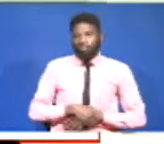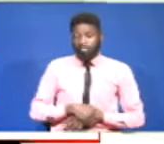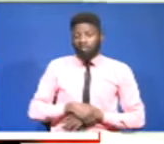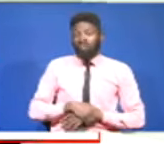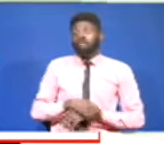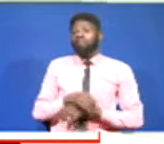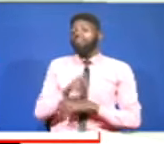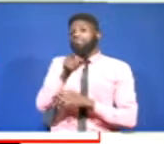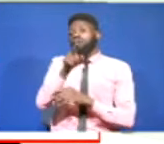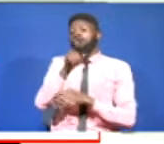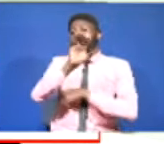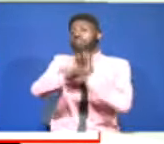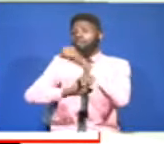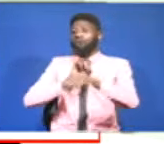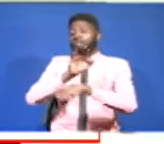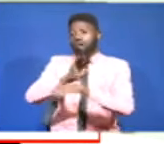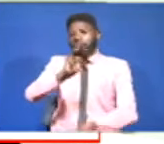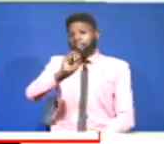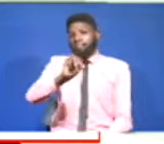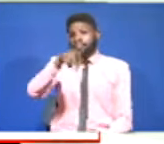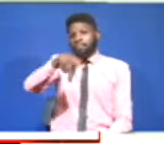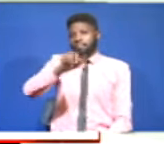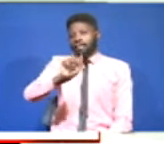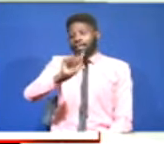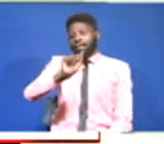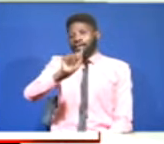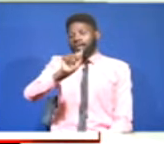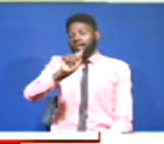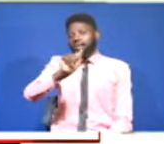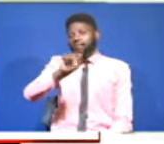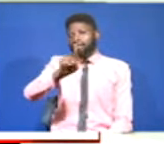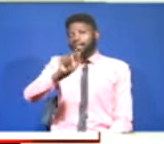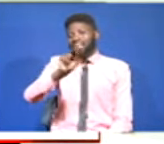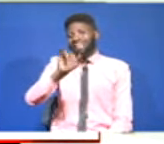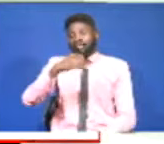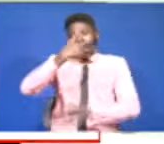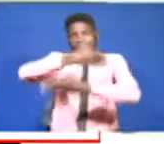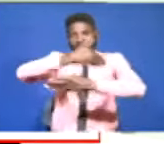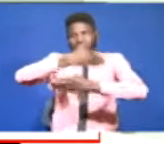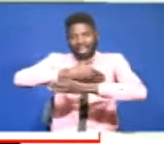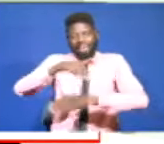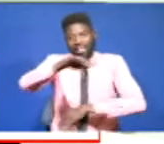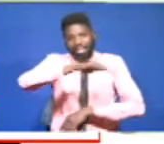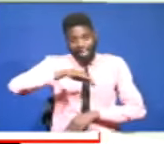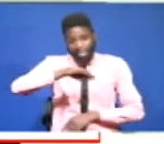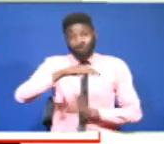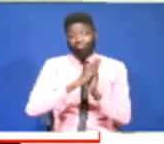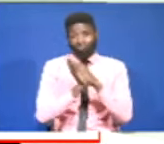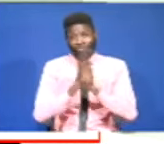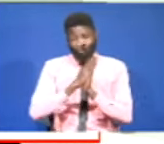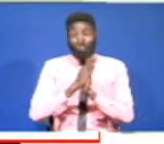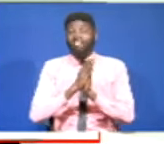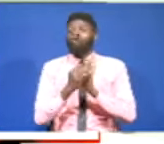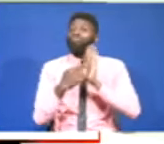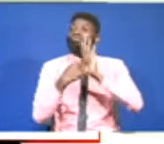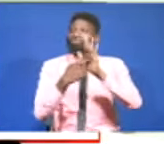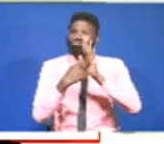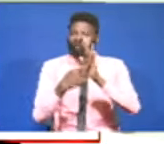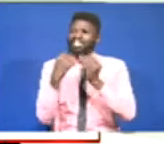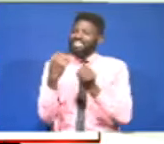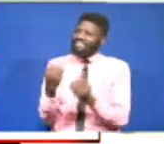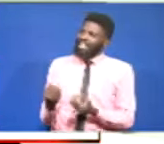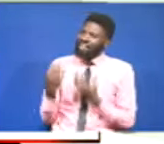on the segment Cinemas and Theatre, tells the story of sacrifices men and women in uniform make, as well